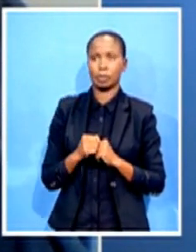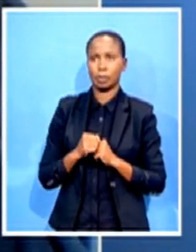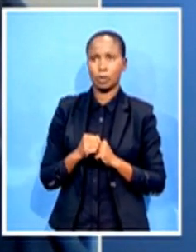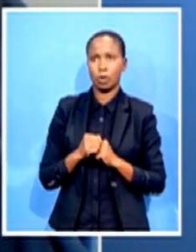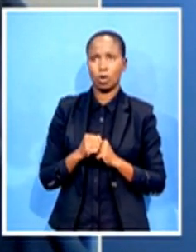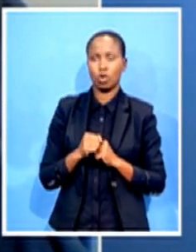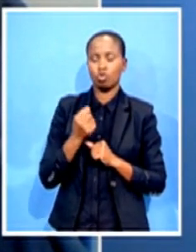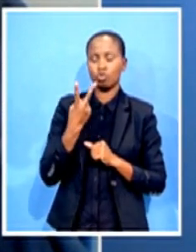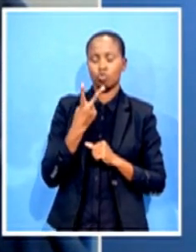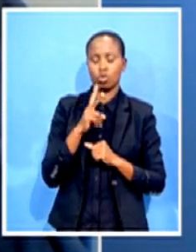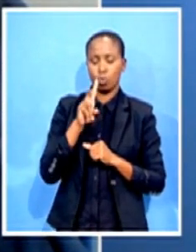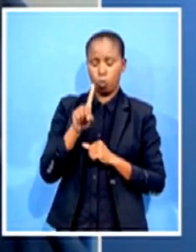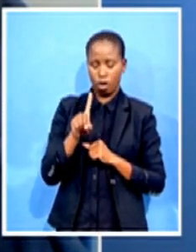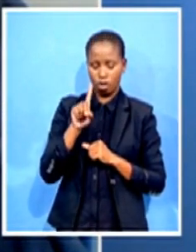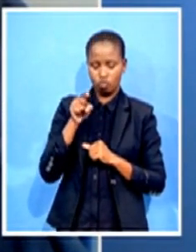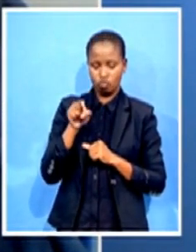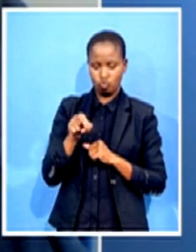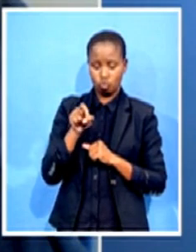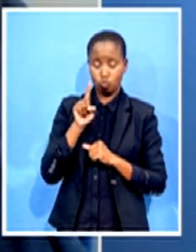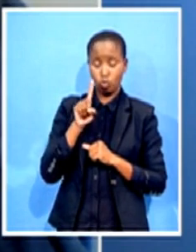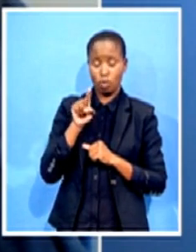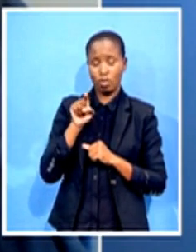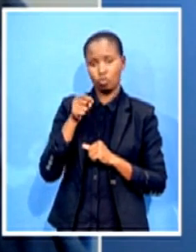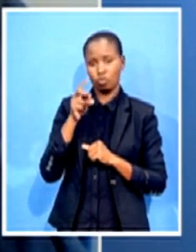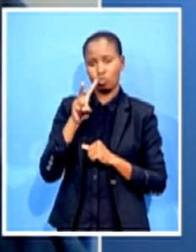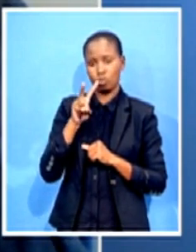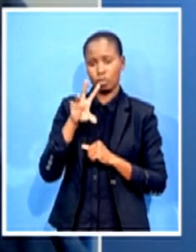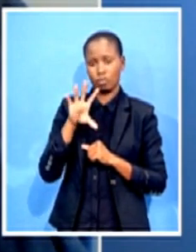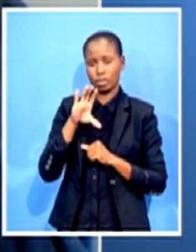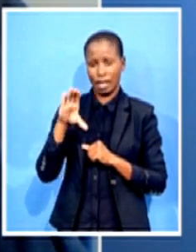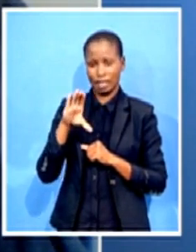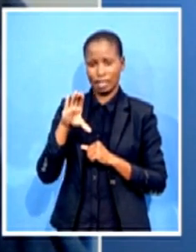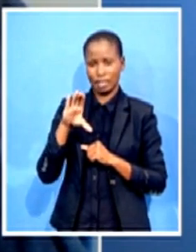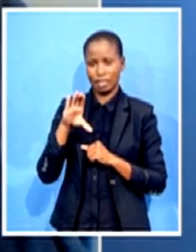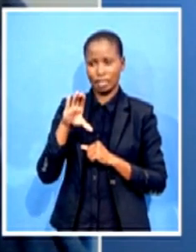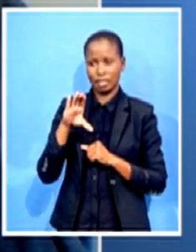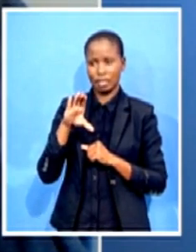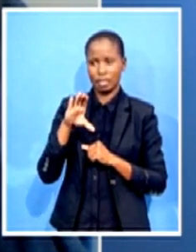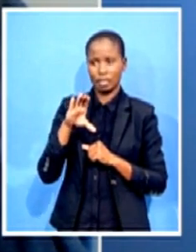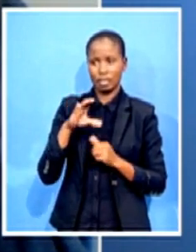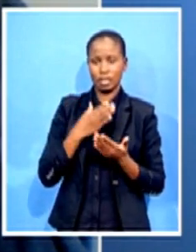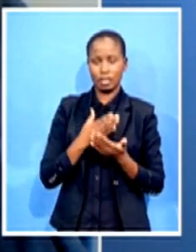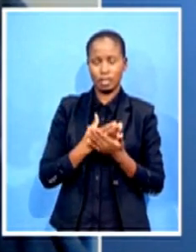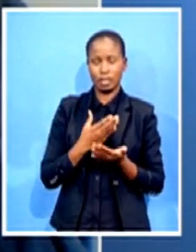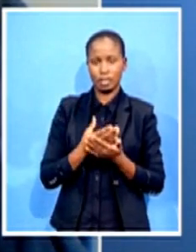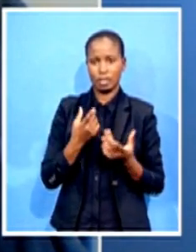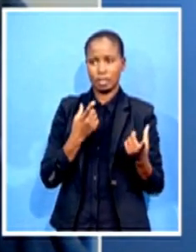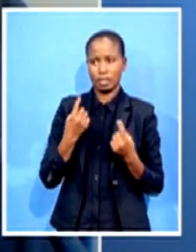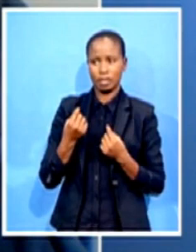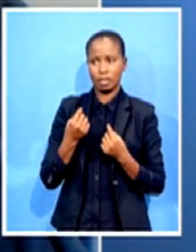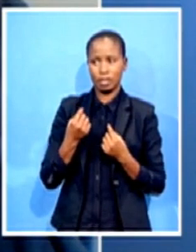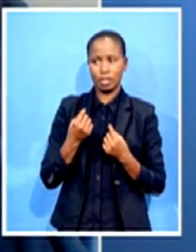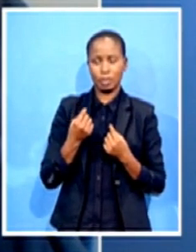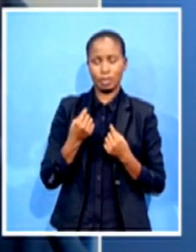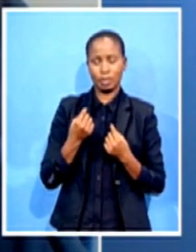21.69 from us as the South African Domestic Workers Forum seems very reasonable. And if you